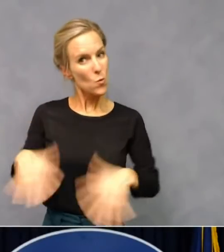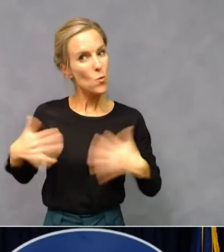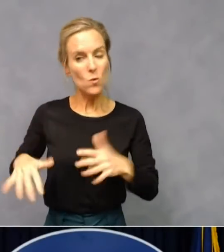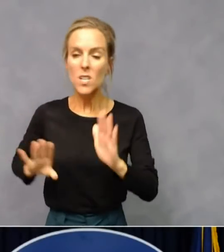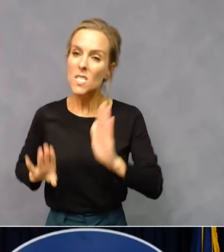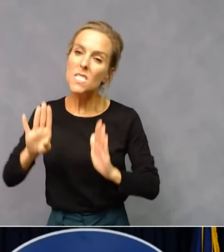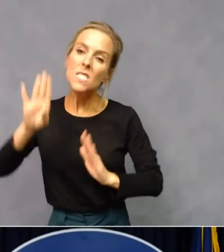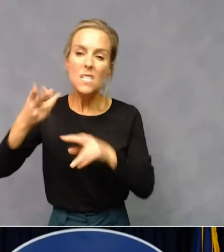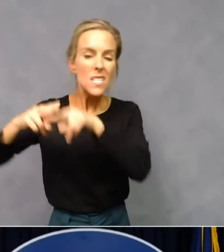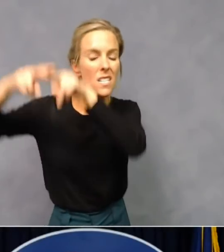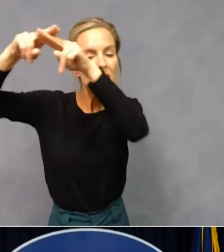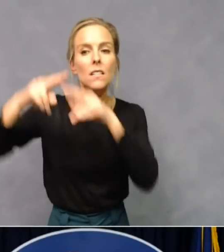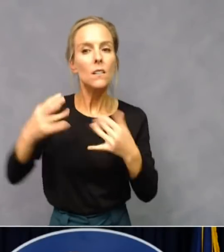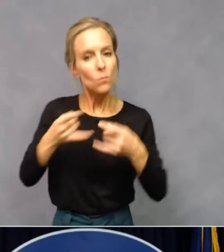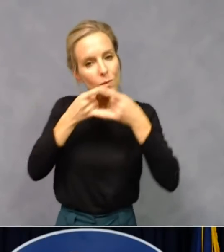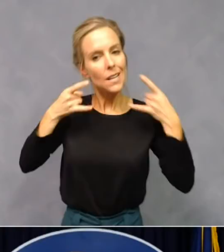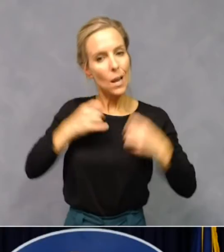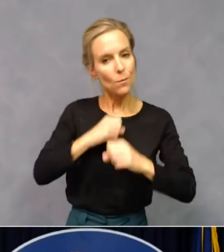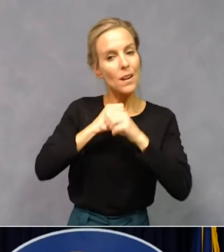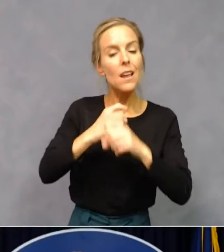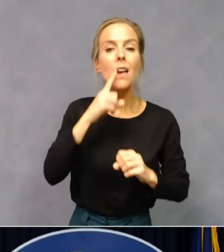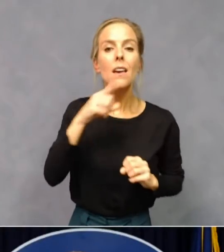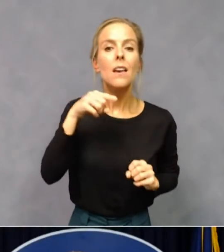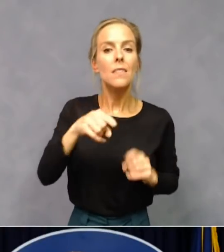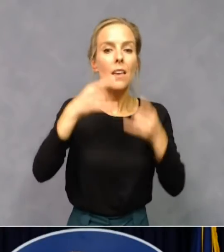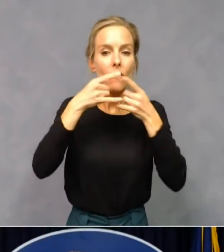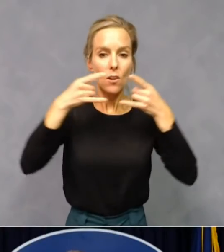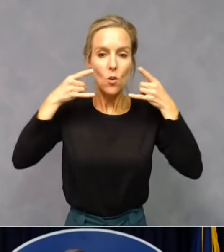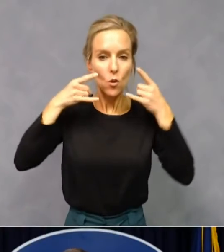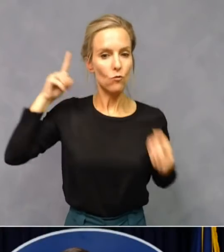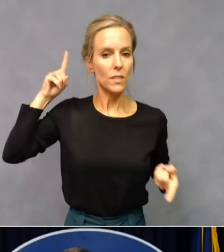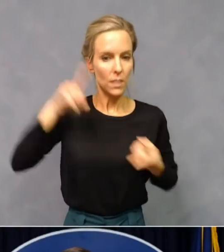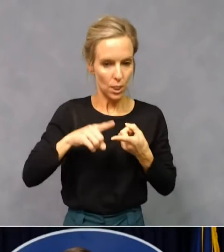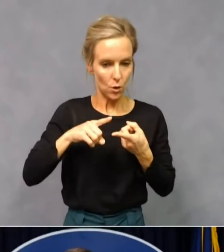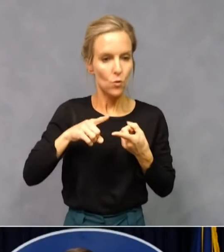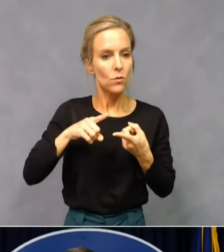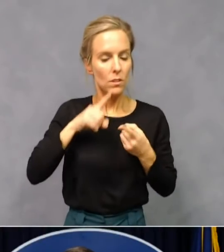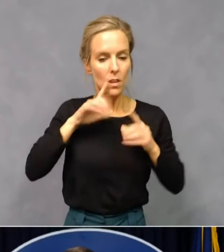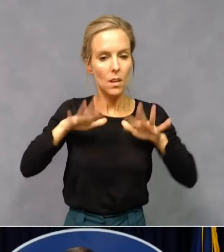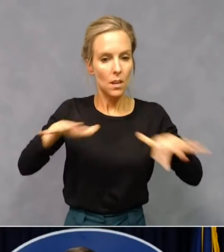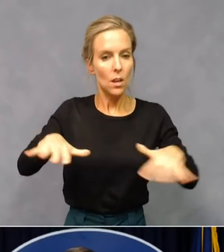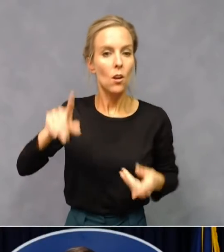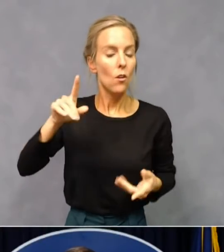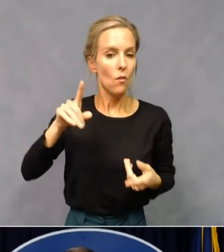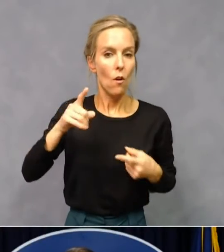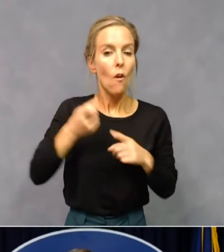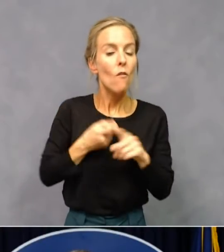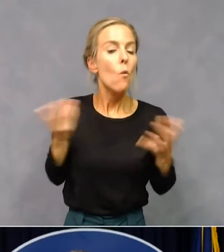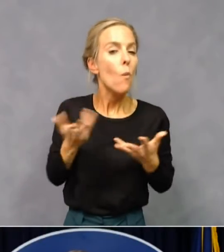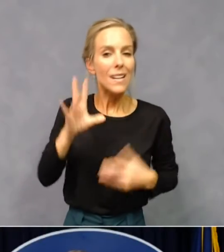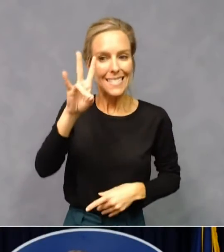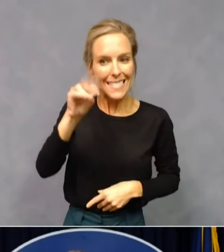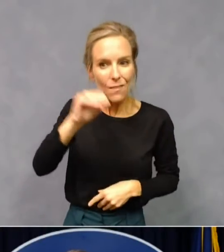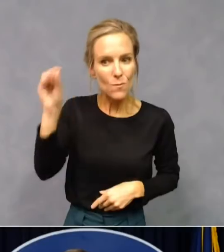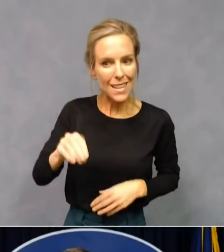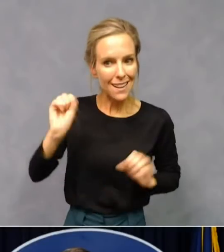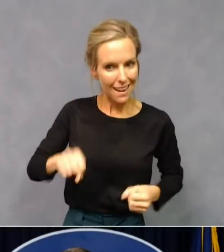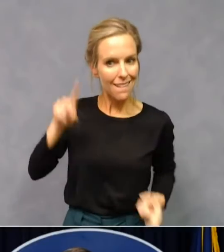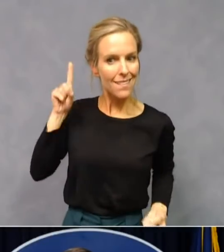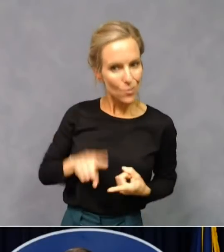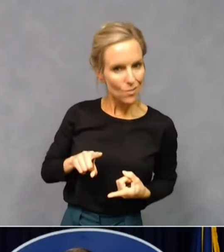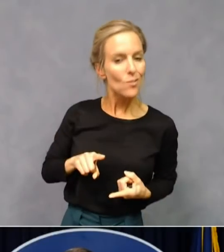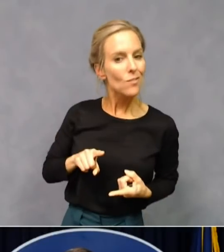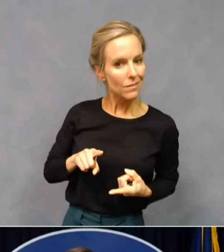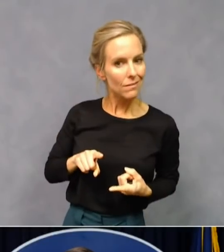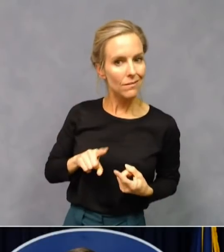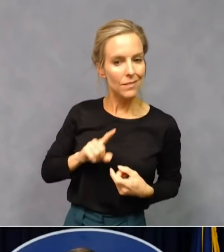cited several studies that found facial coverings reduced transmission of the virus by more than 70% in various